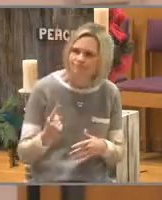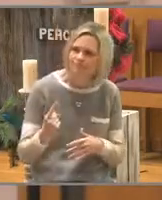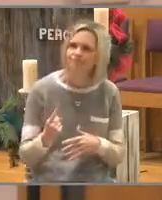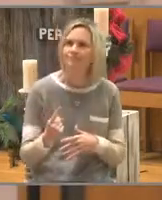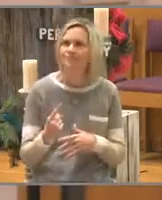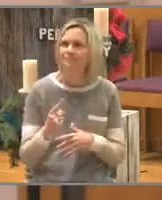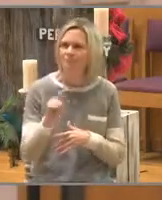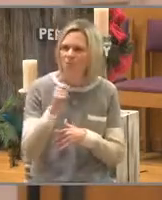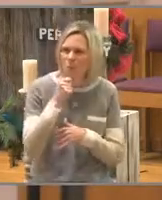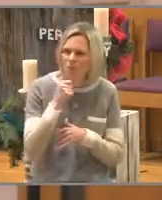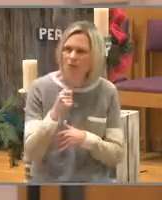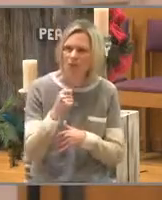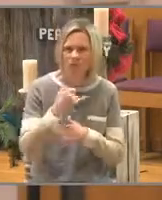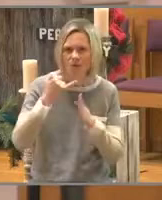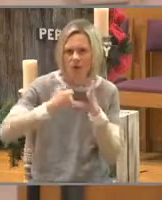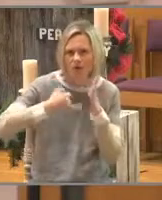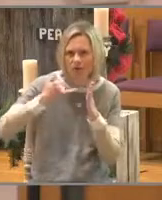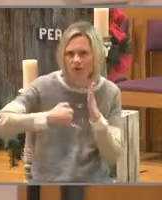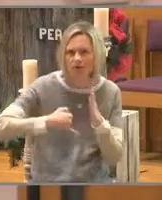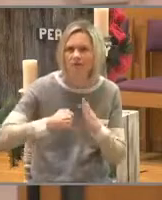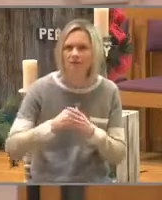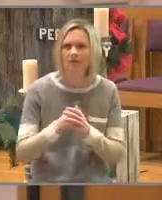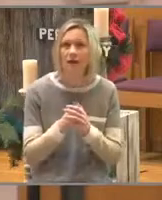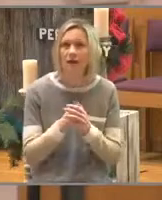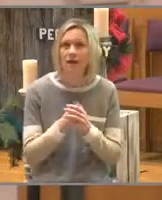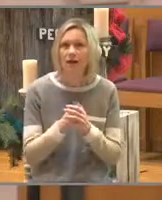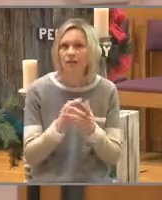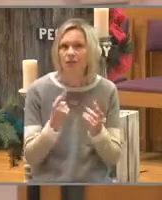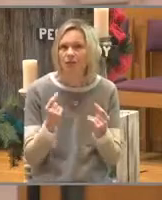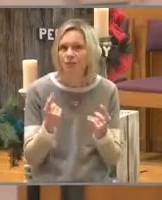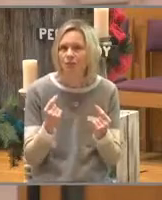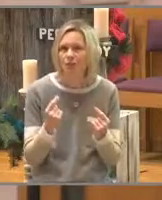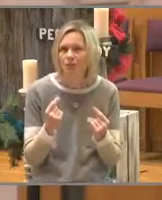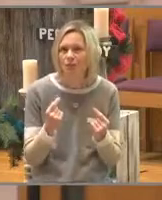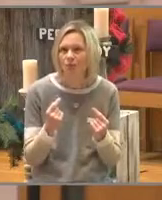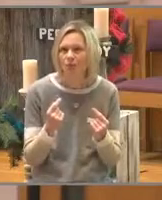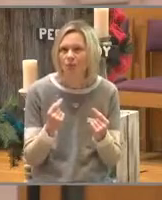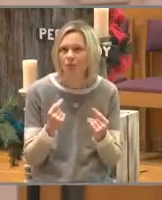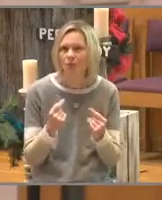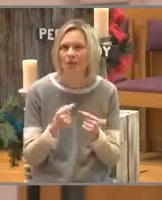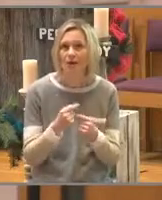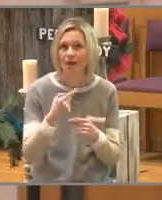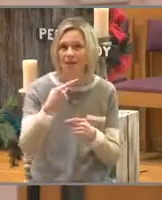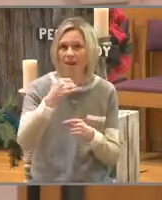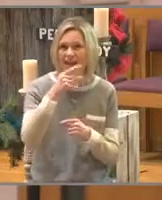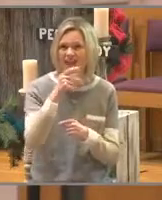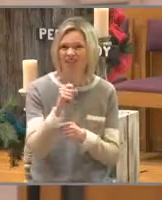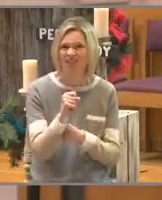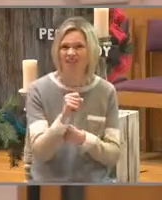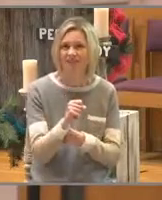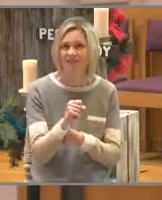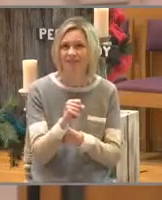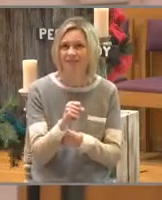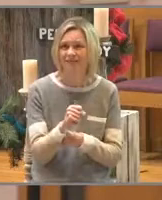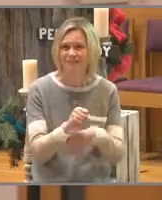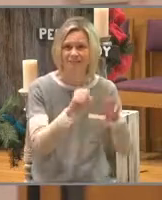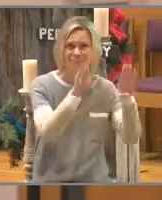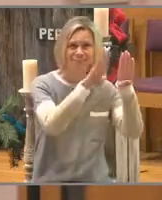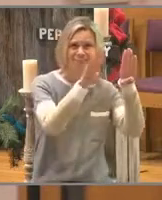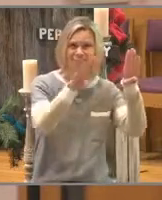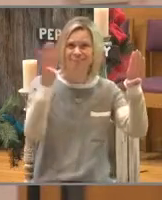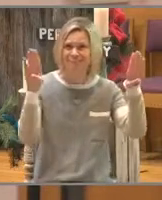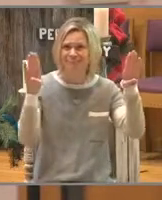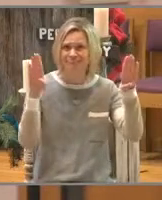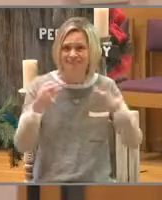cool panels of art. Guess what you can do? You can pose in front of those and it looks like you are an angel, right? Have somebody take a